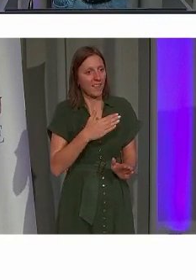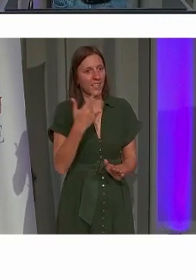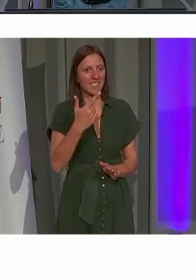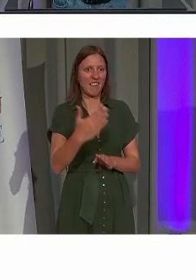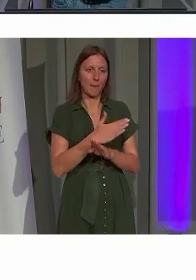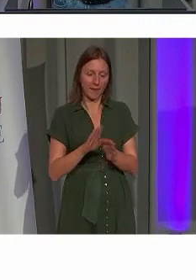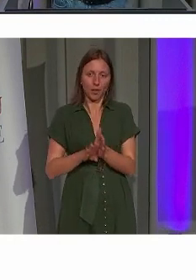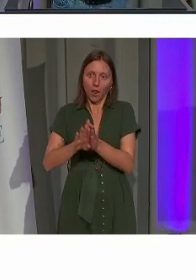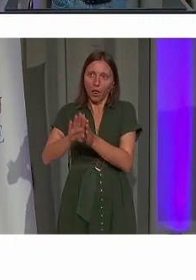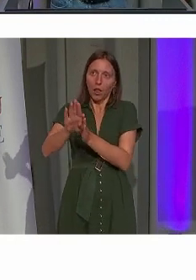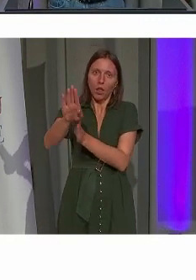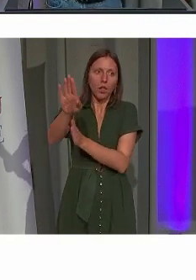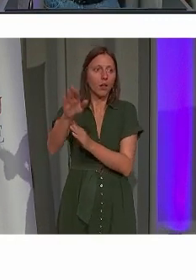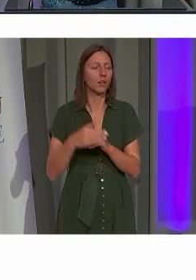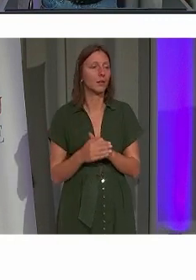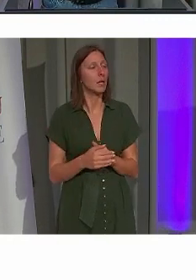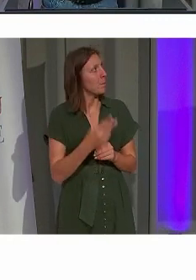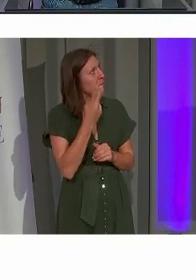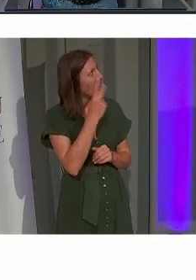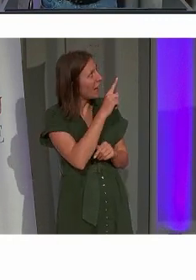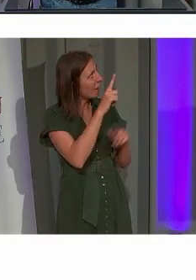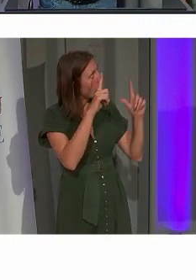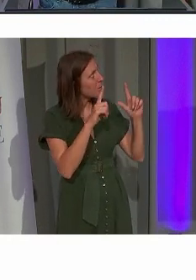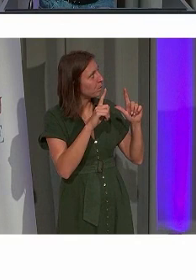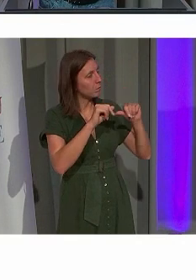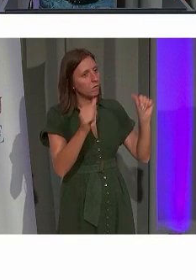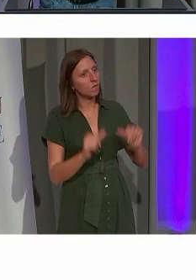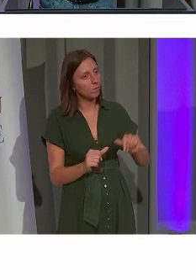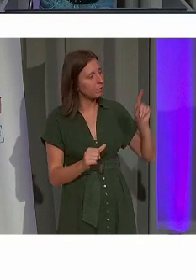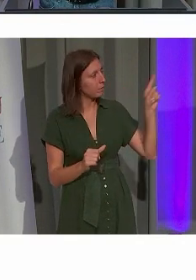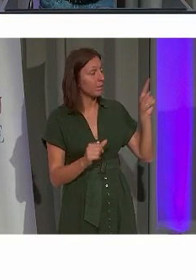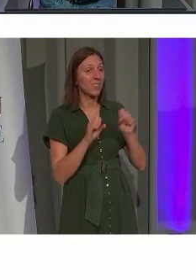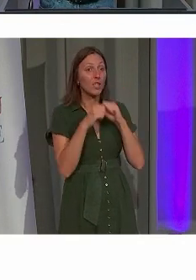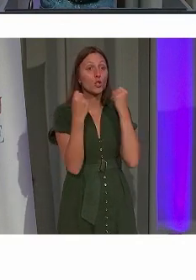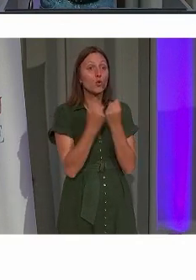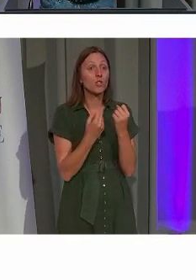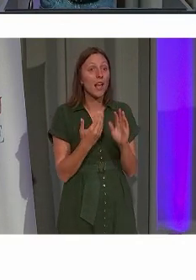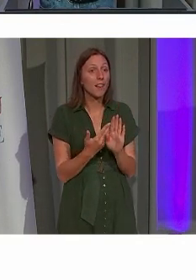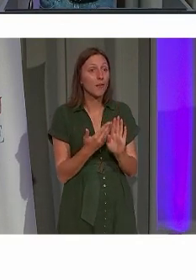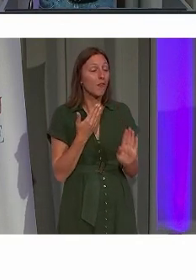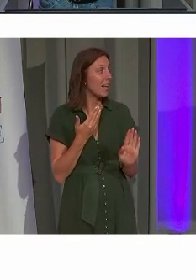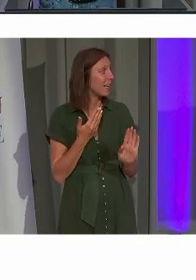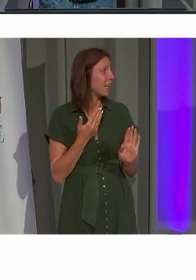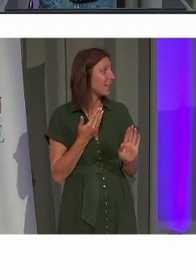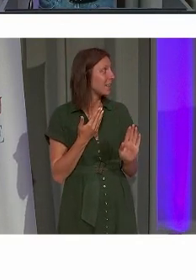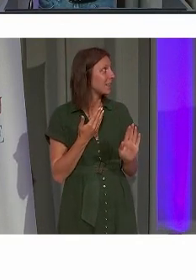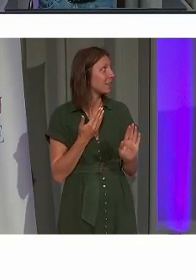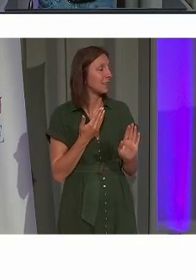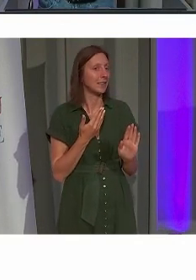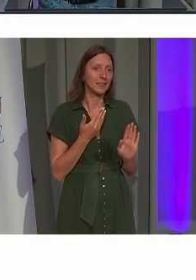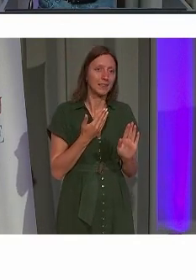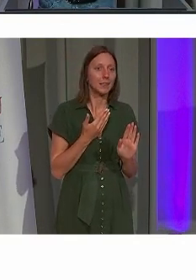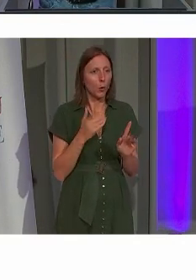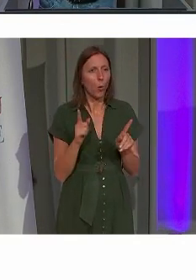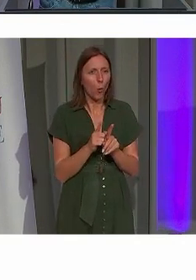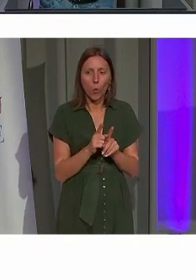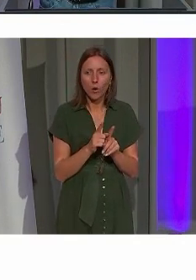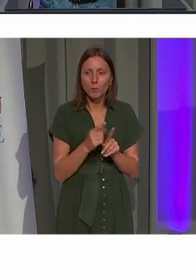course, this is better than going up for 7 meters. When we talk about